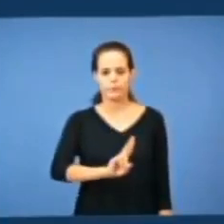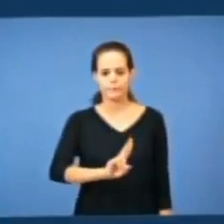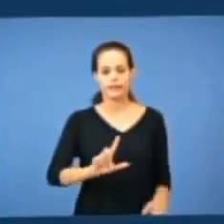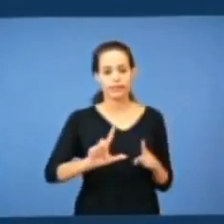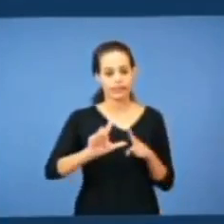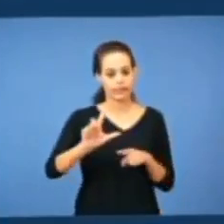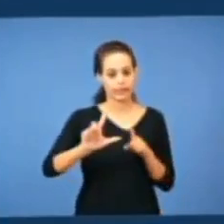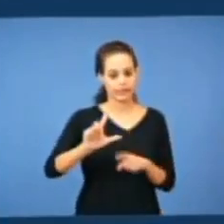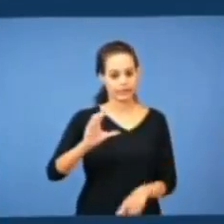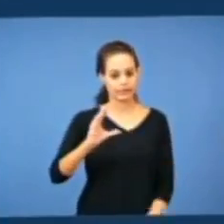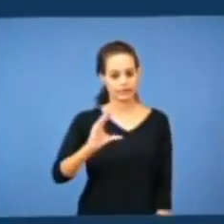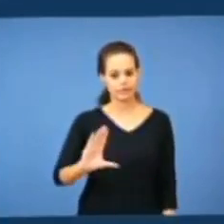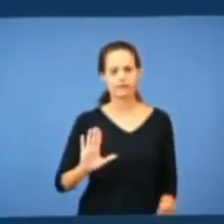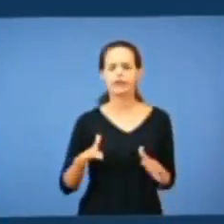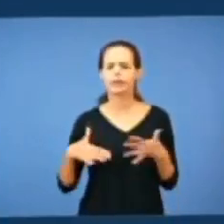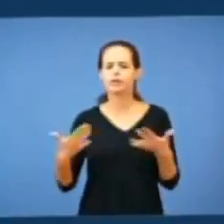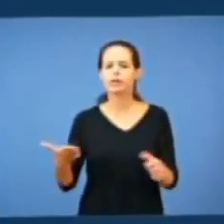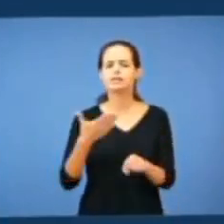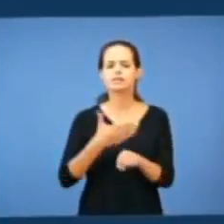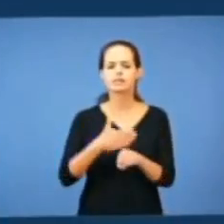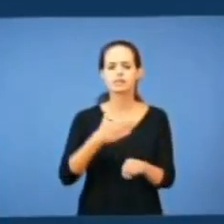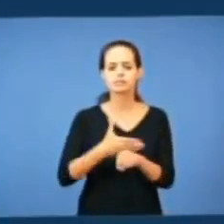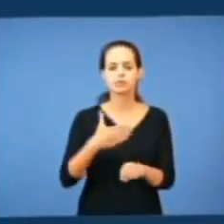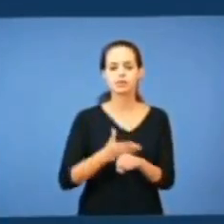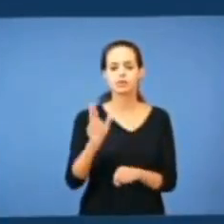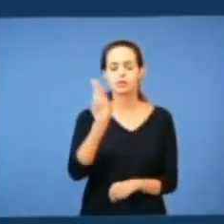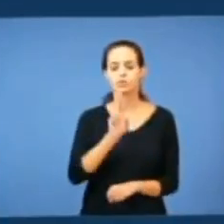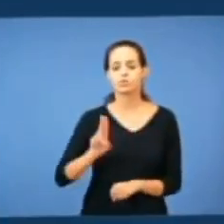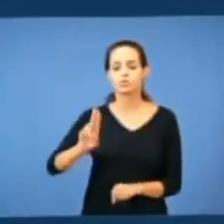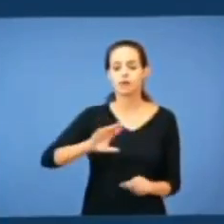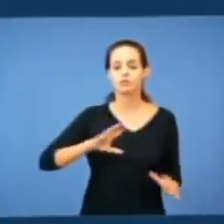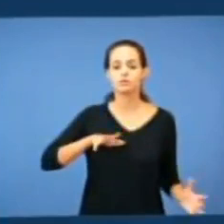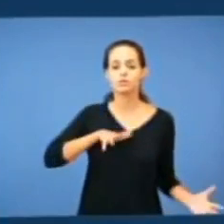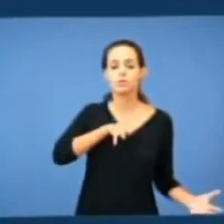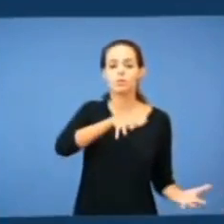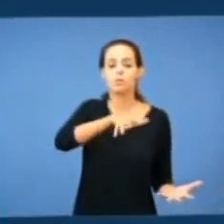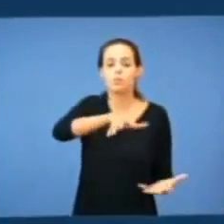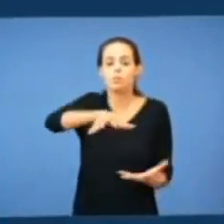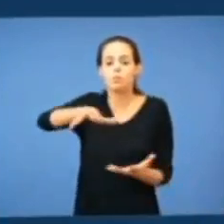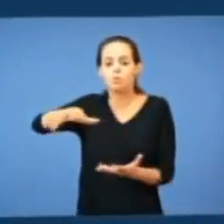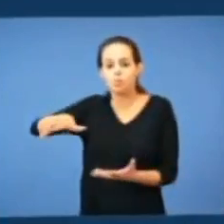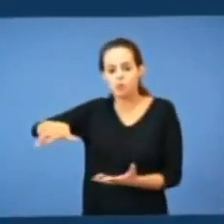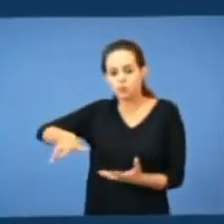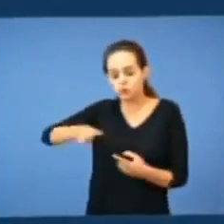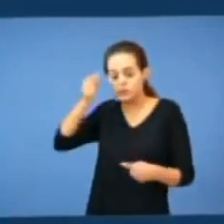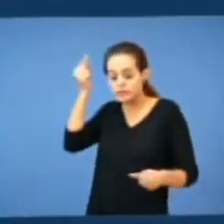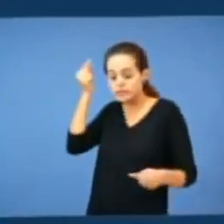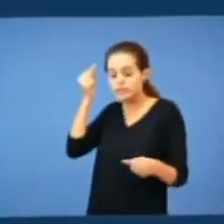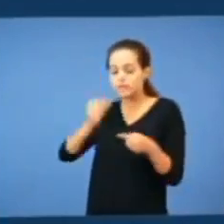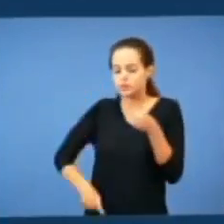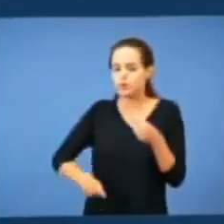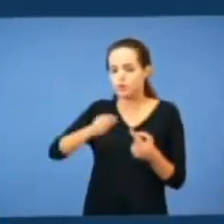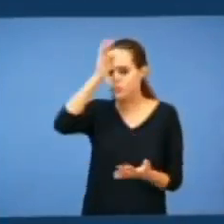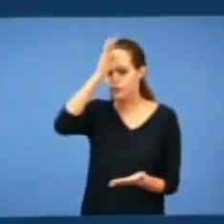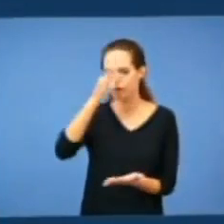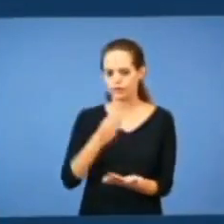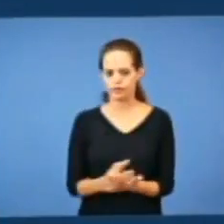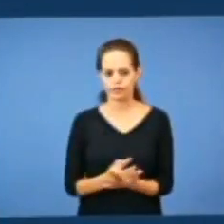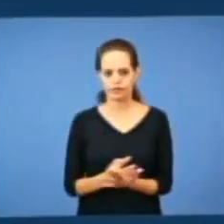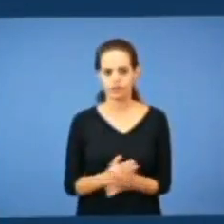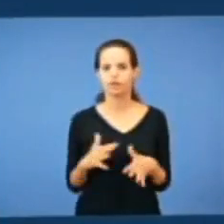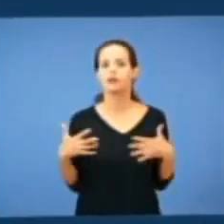let us see, you have to find out what were the practices used by the world in order to oppose to the